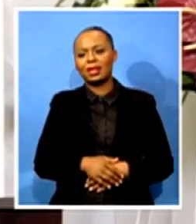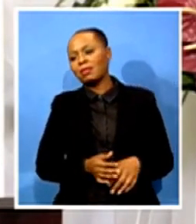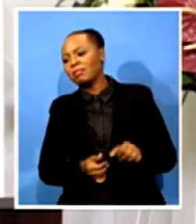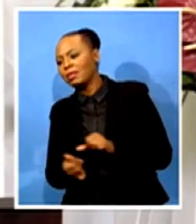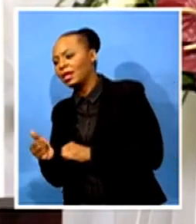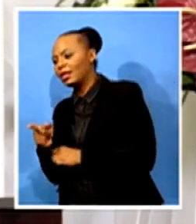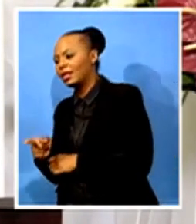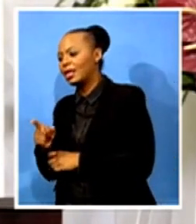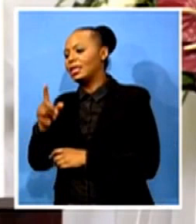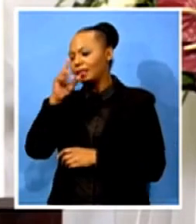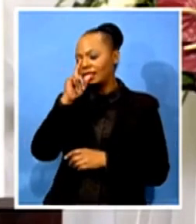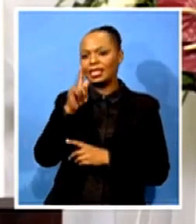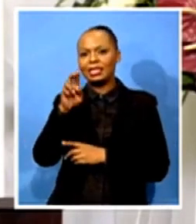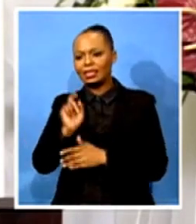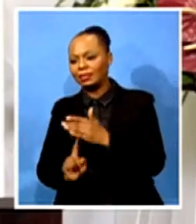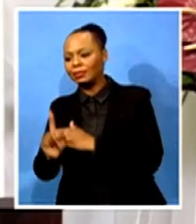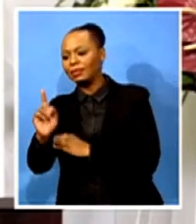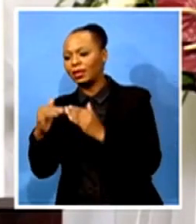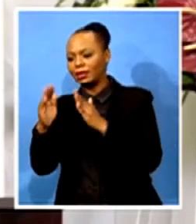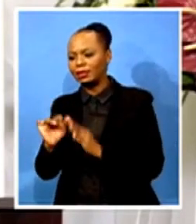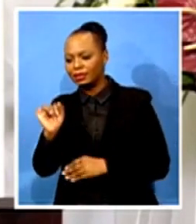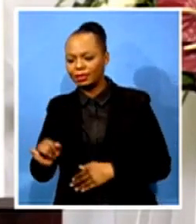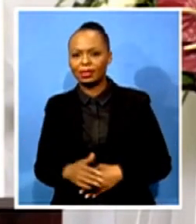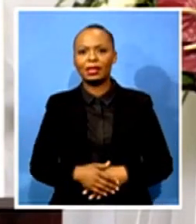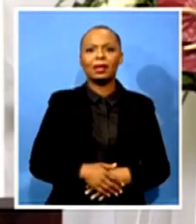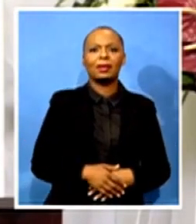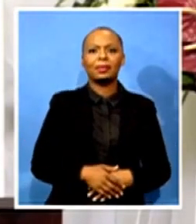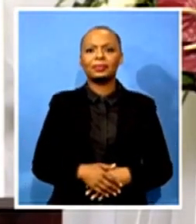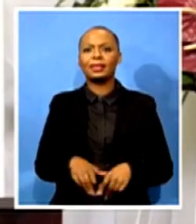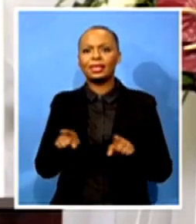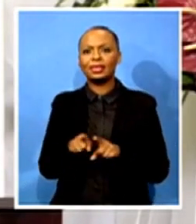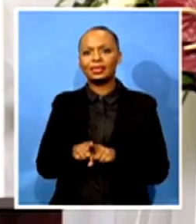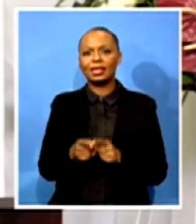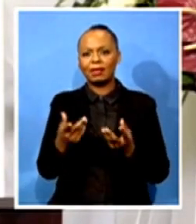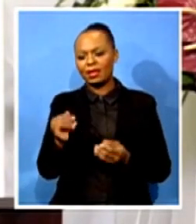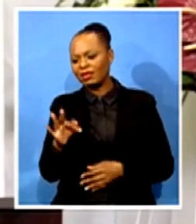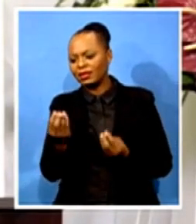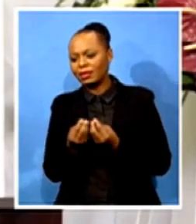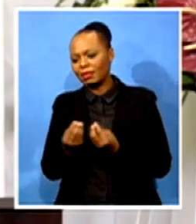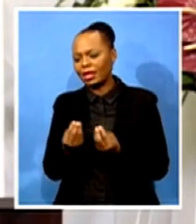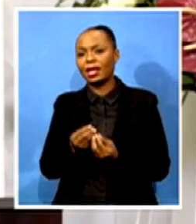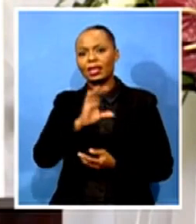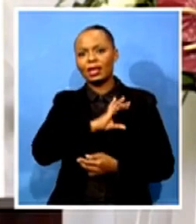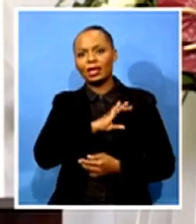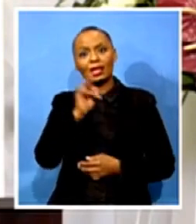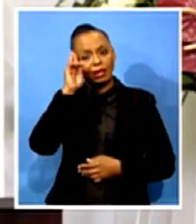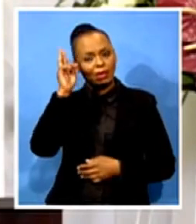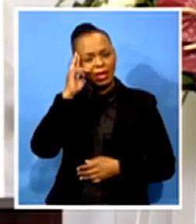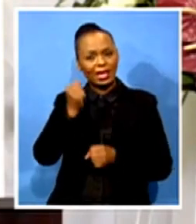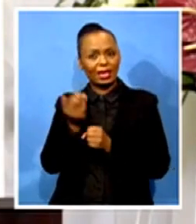kaSisilizi maye nama clients. You remember it was the years when people were coming